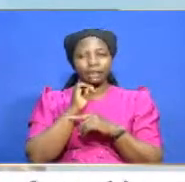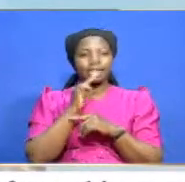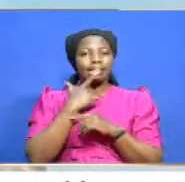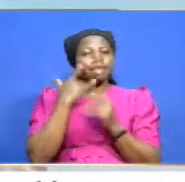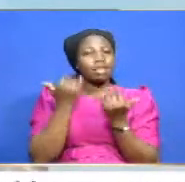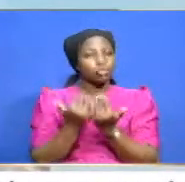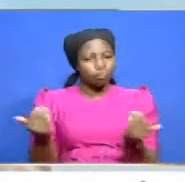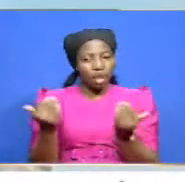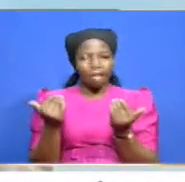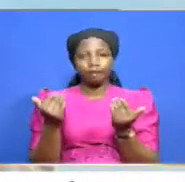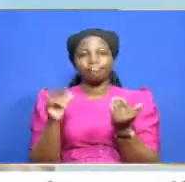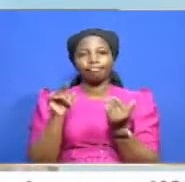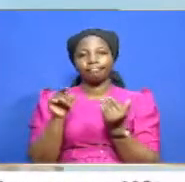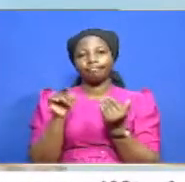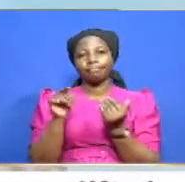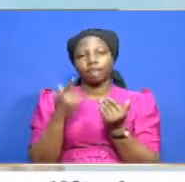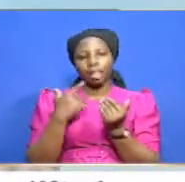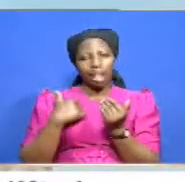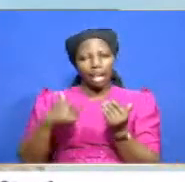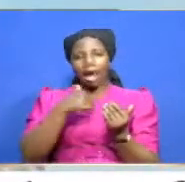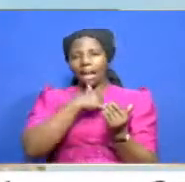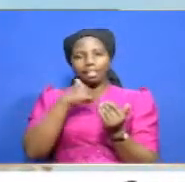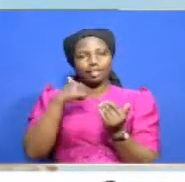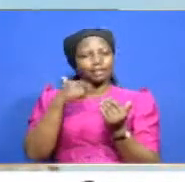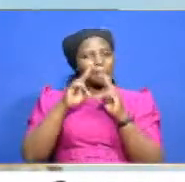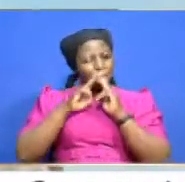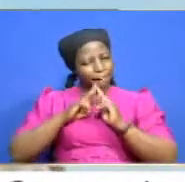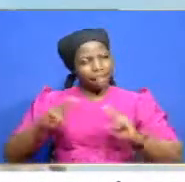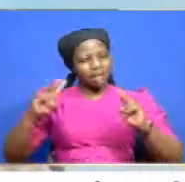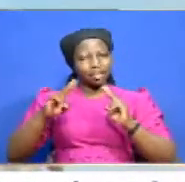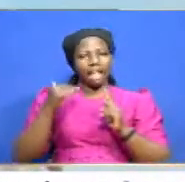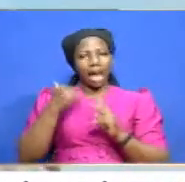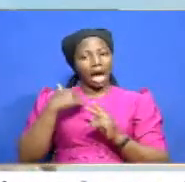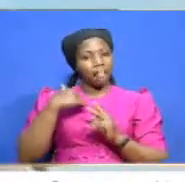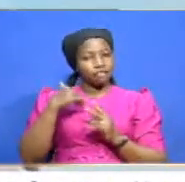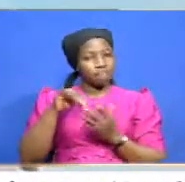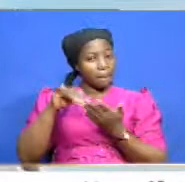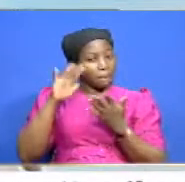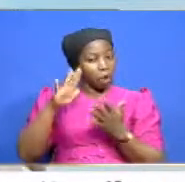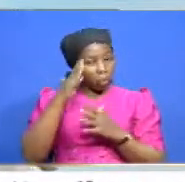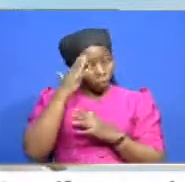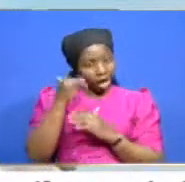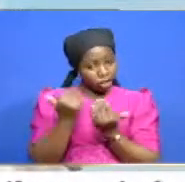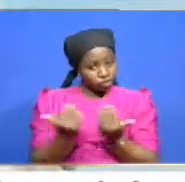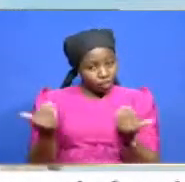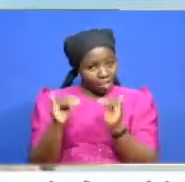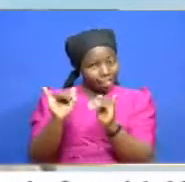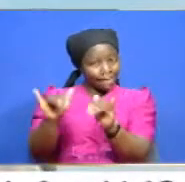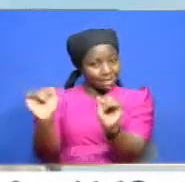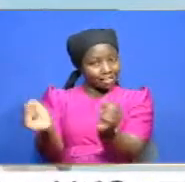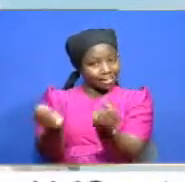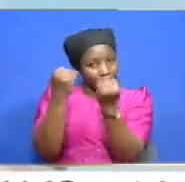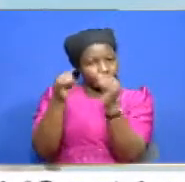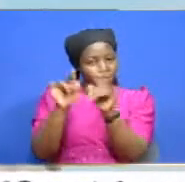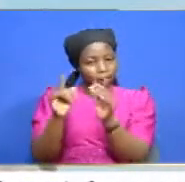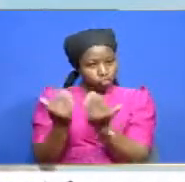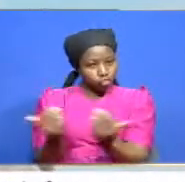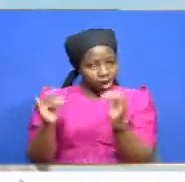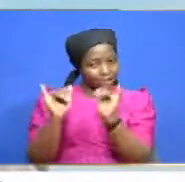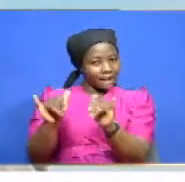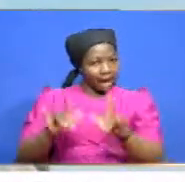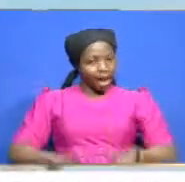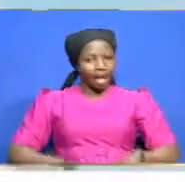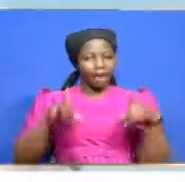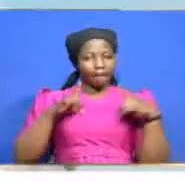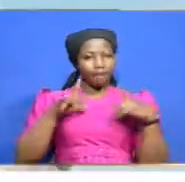more, we are more at peace because they are safe, mm-hmm. and they are alive. Learning can only